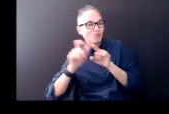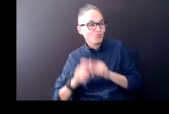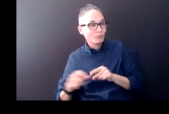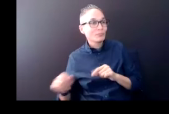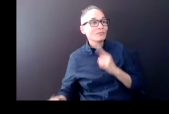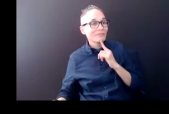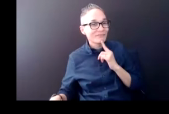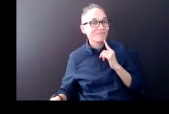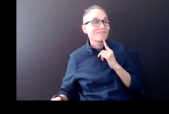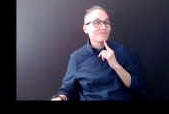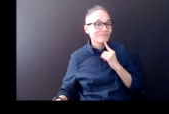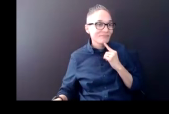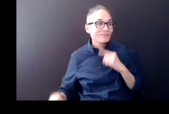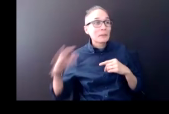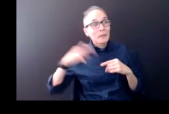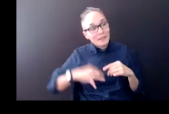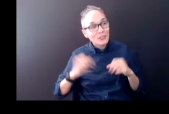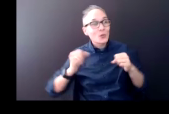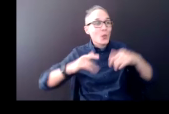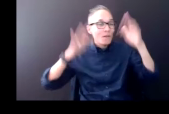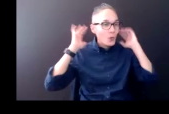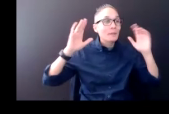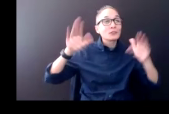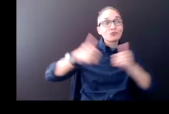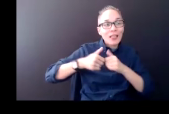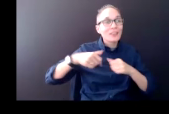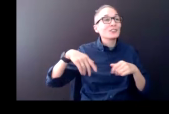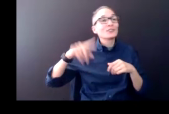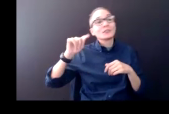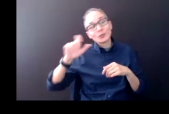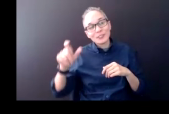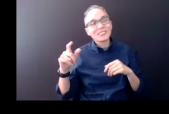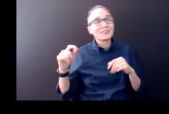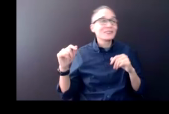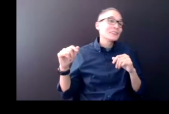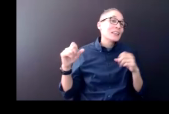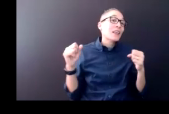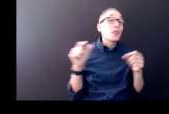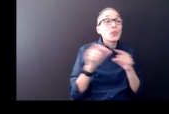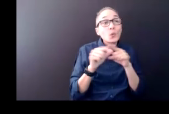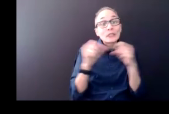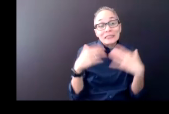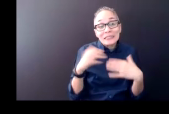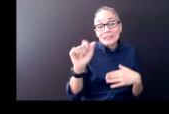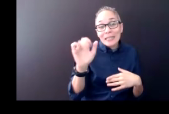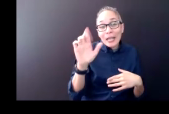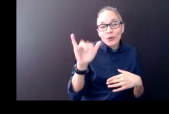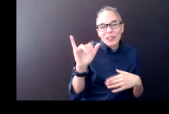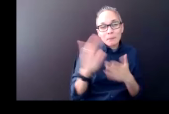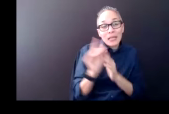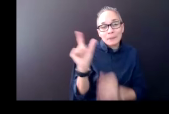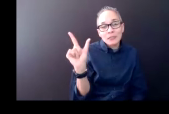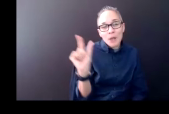Beneficial, overwhelming, challenge, tools, Gary right? got Yeah, smaller. yeah, yeah. Scary, that's fire. That's right. We'll take that